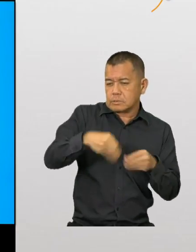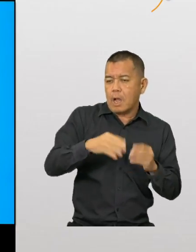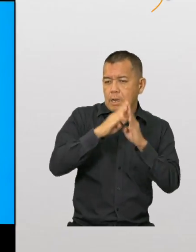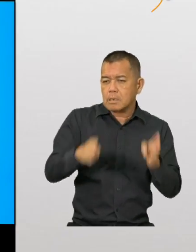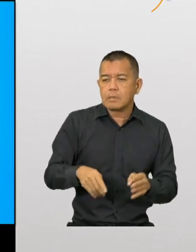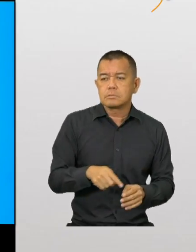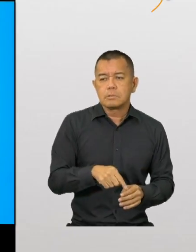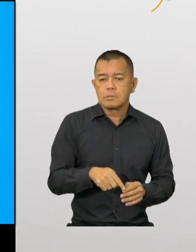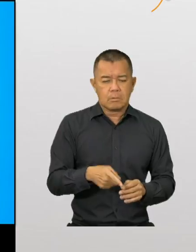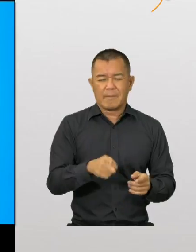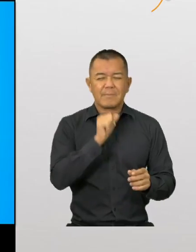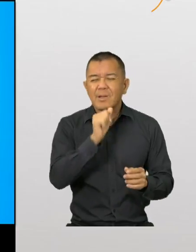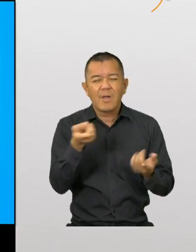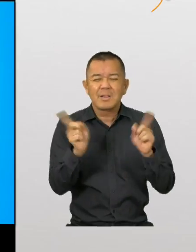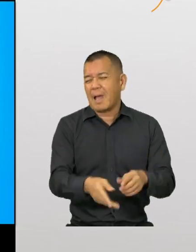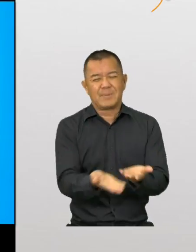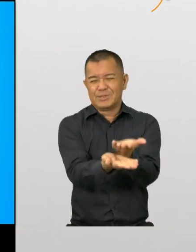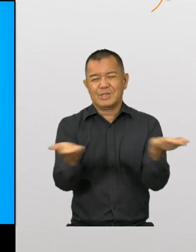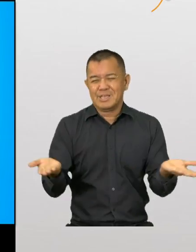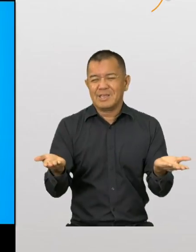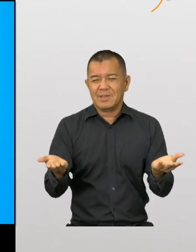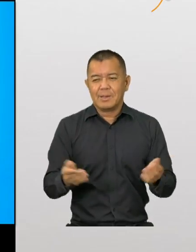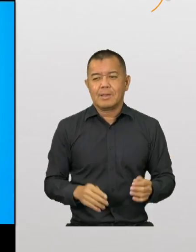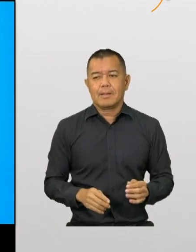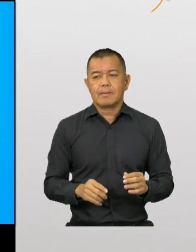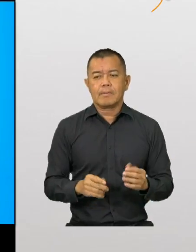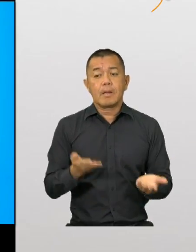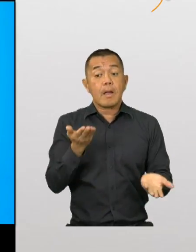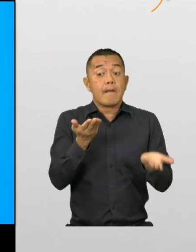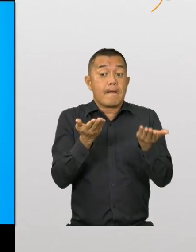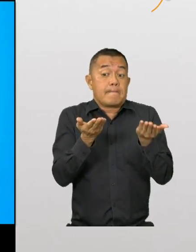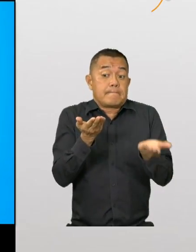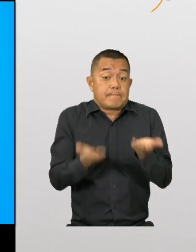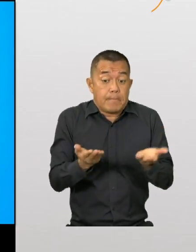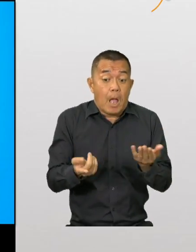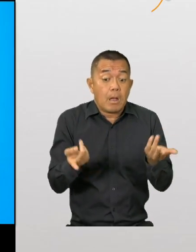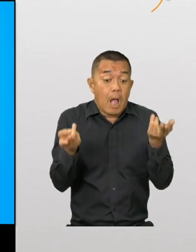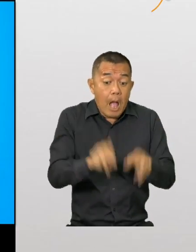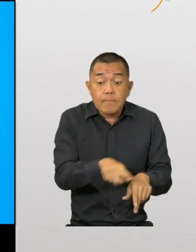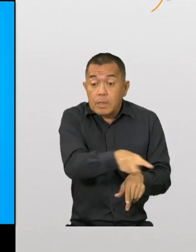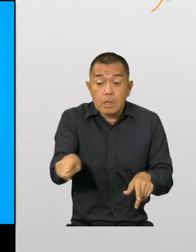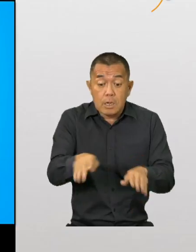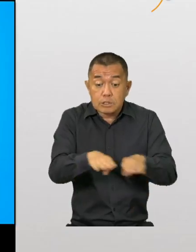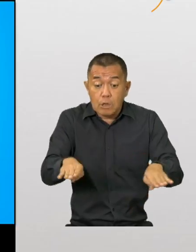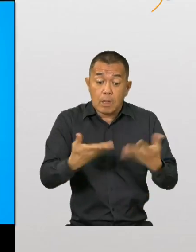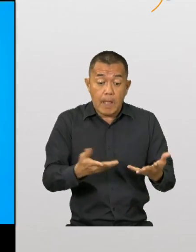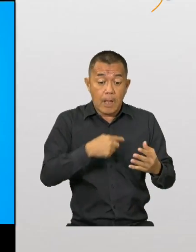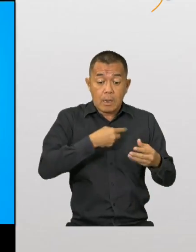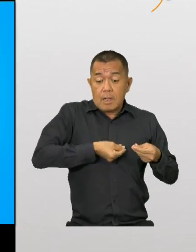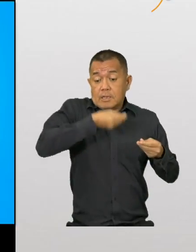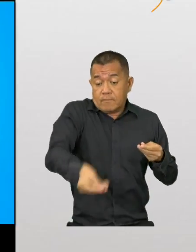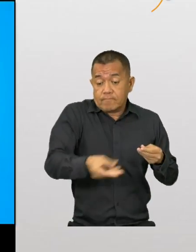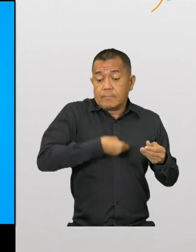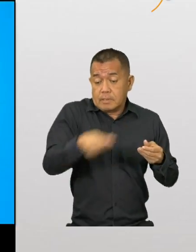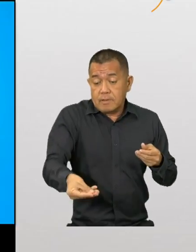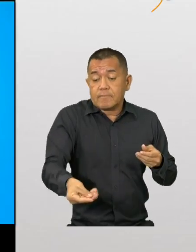happen, not likely. It could happen to your children if they inherit your flat. But this shouldn't be a problem if your